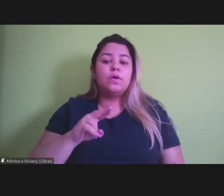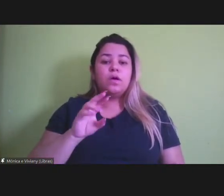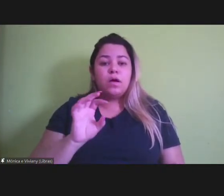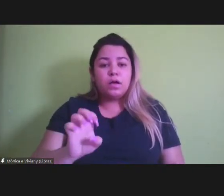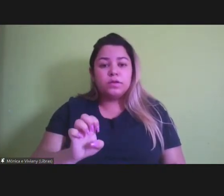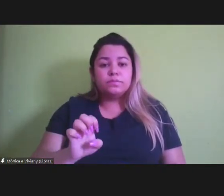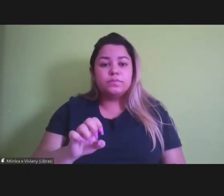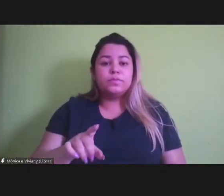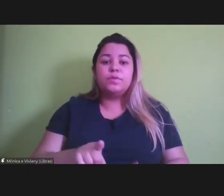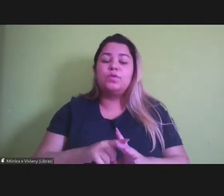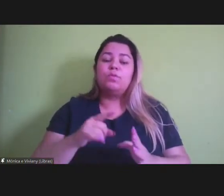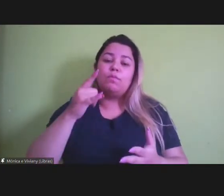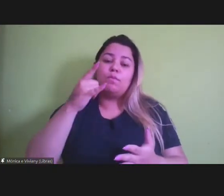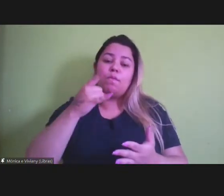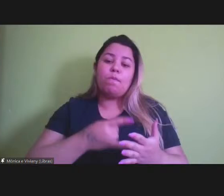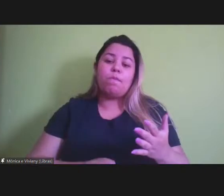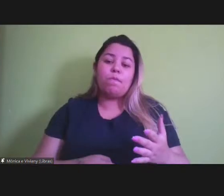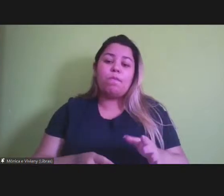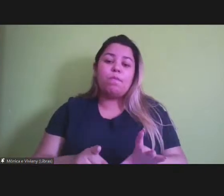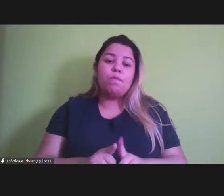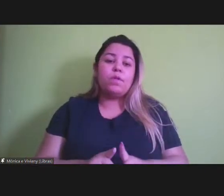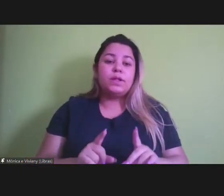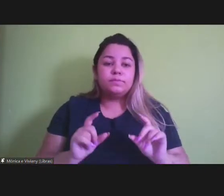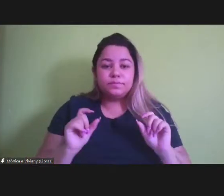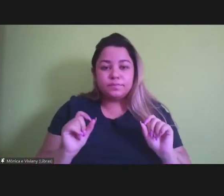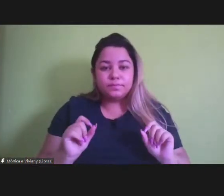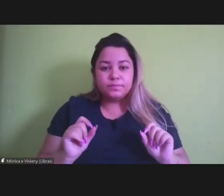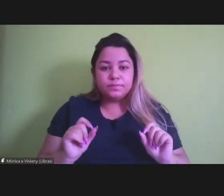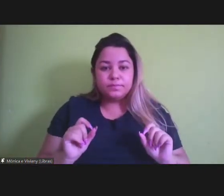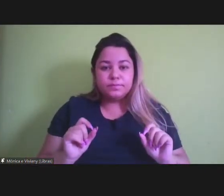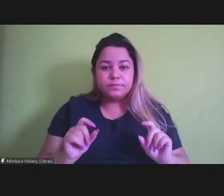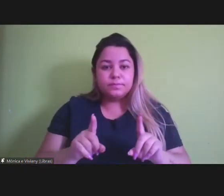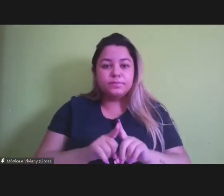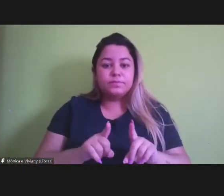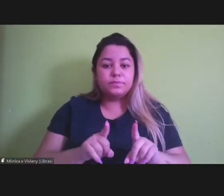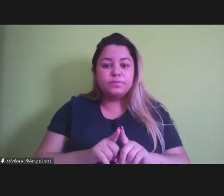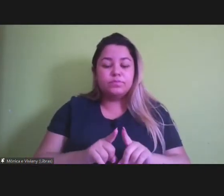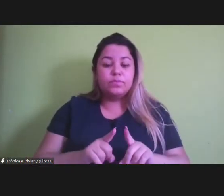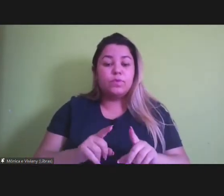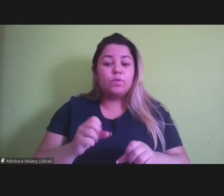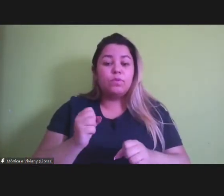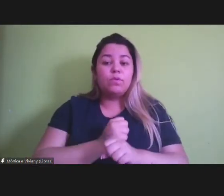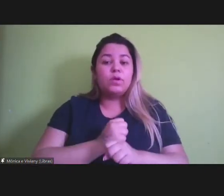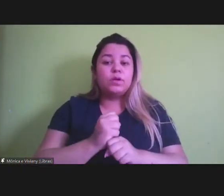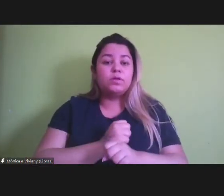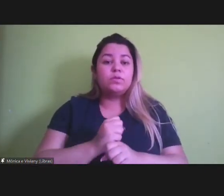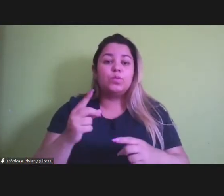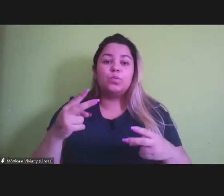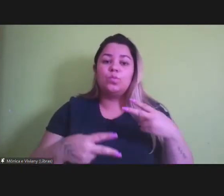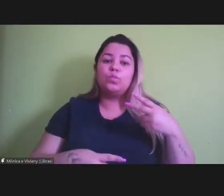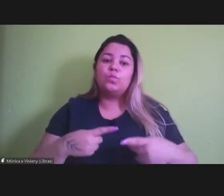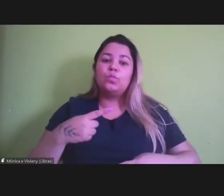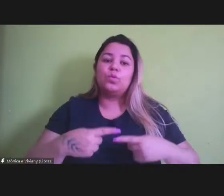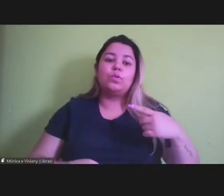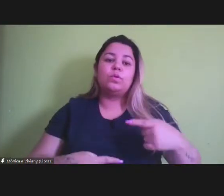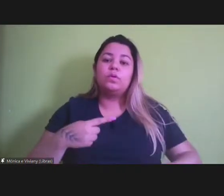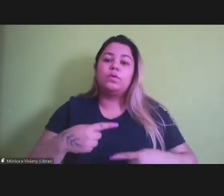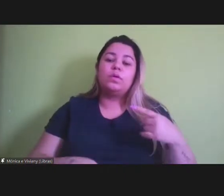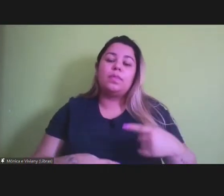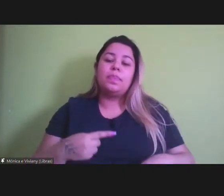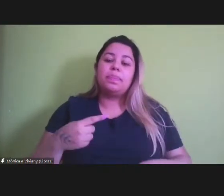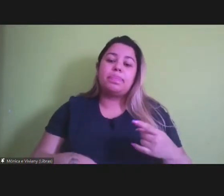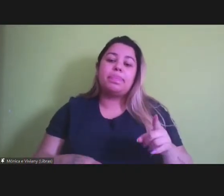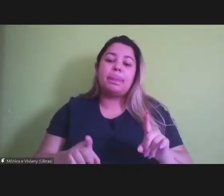going to say later documents that we spent a few years discussing, thinking about